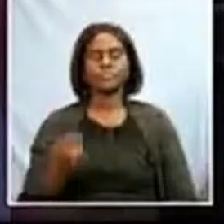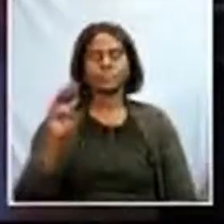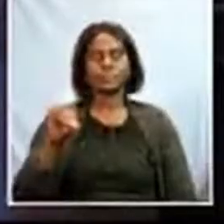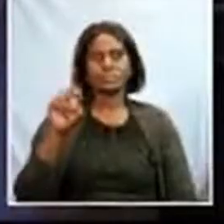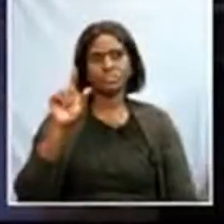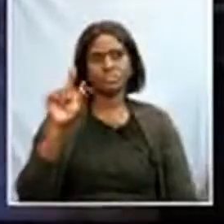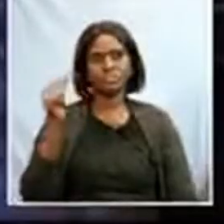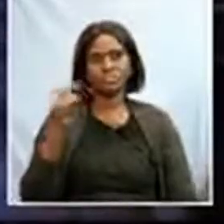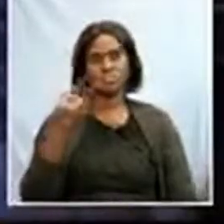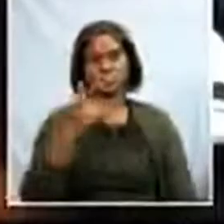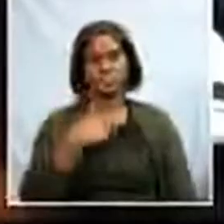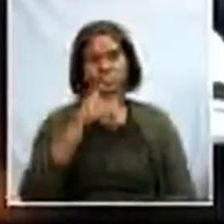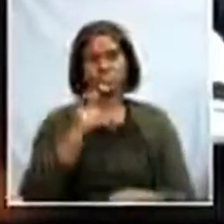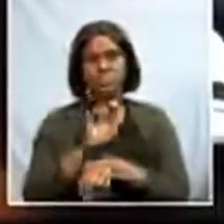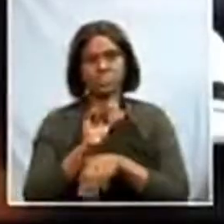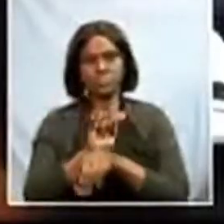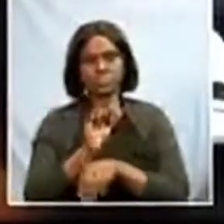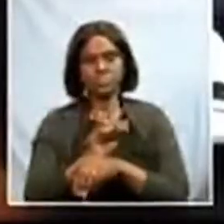comment?